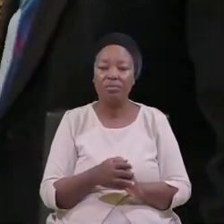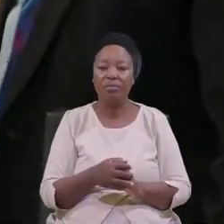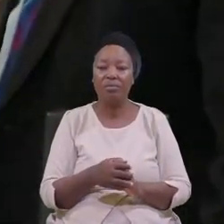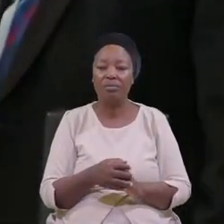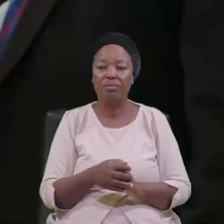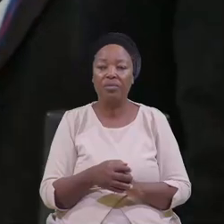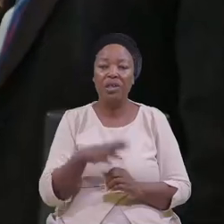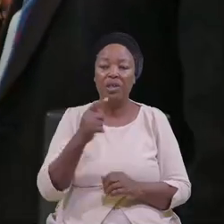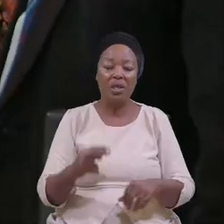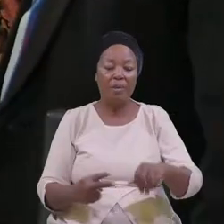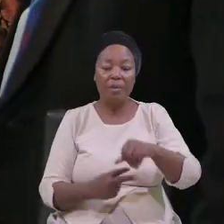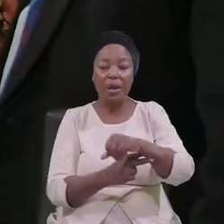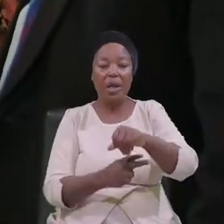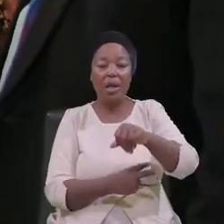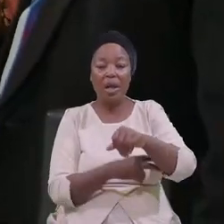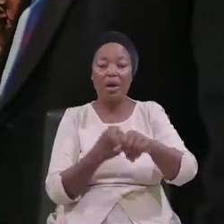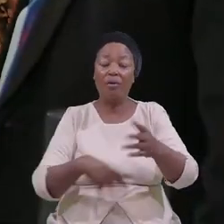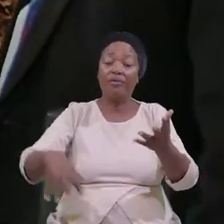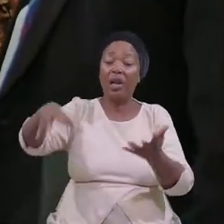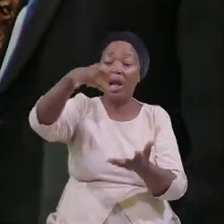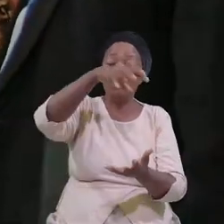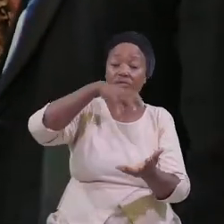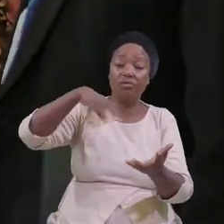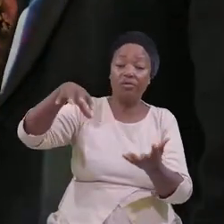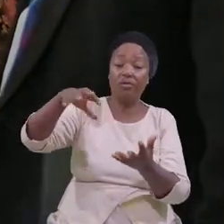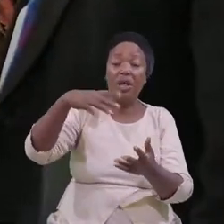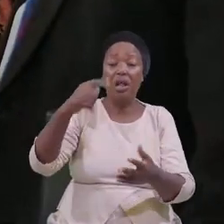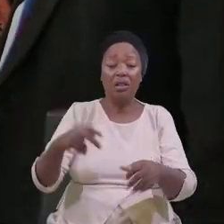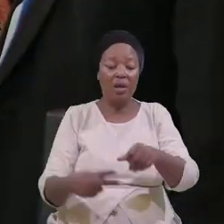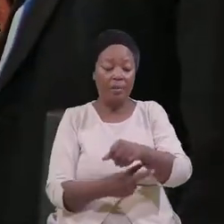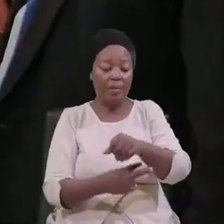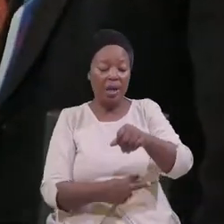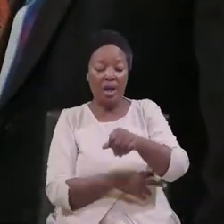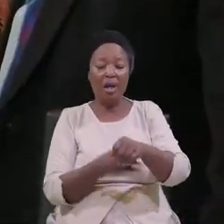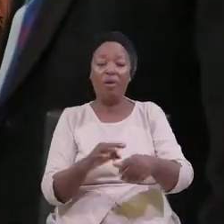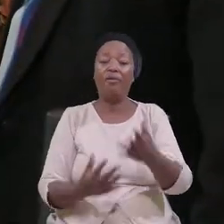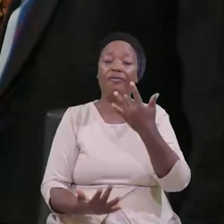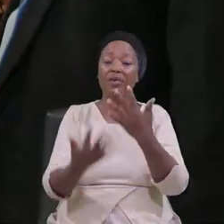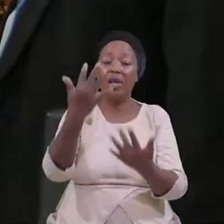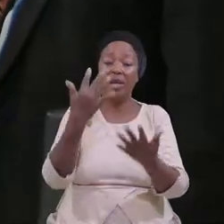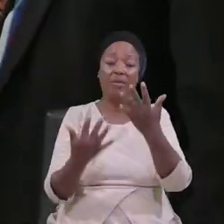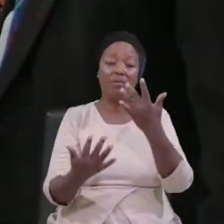The pillar of cloud, the pillar of fire,